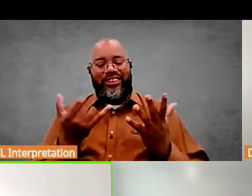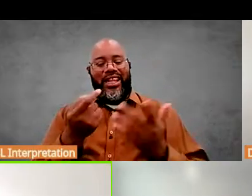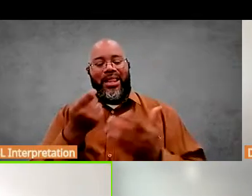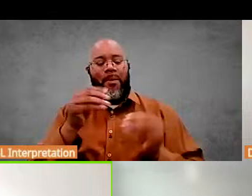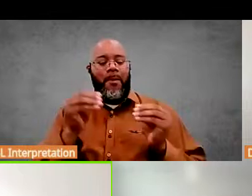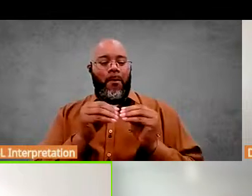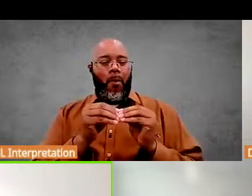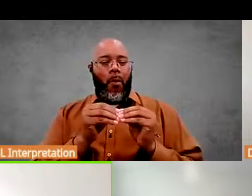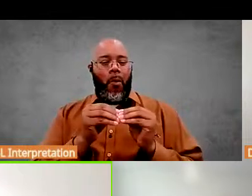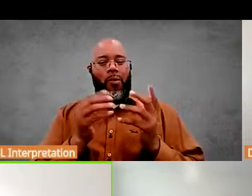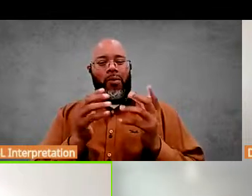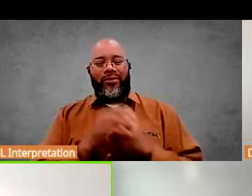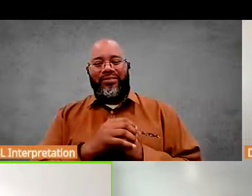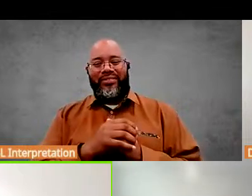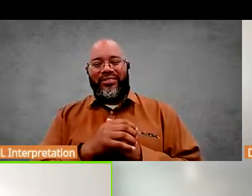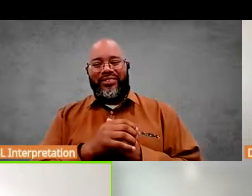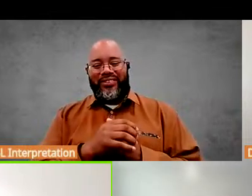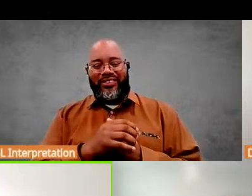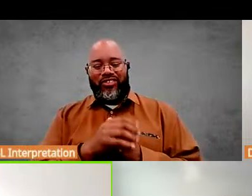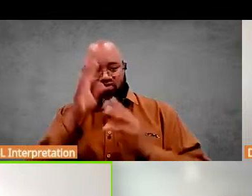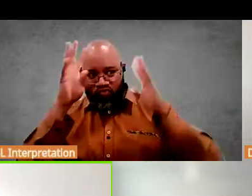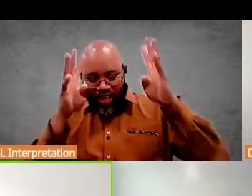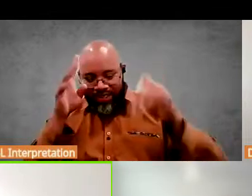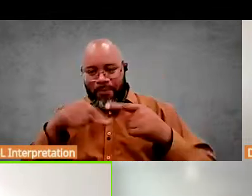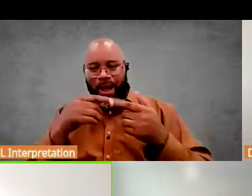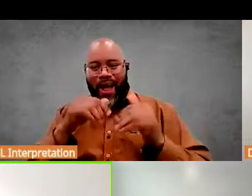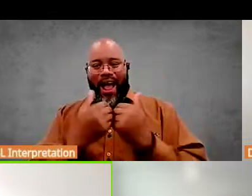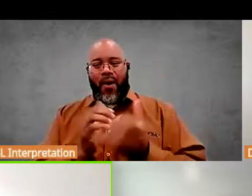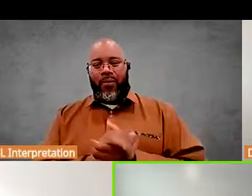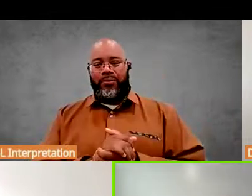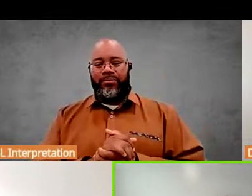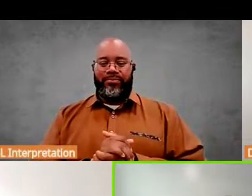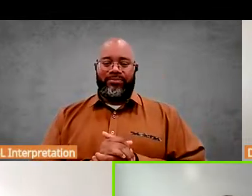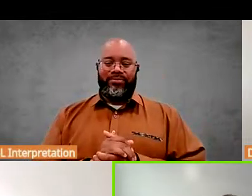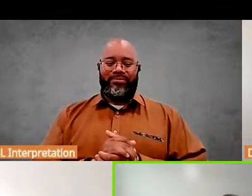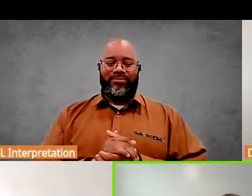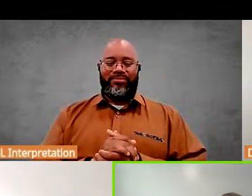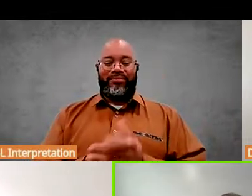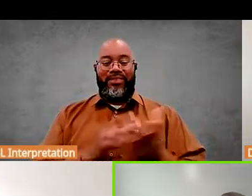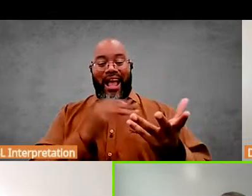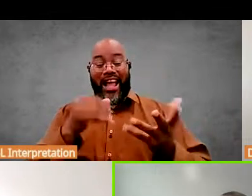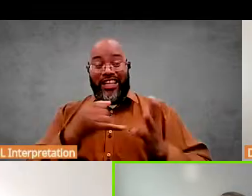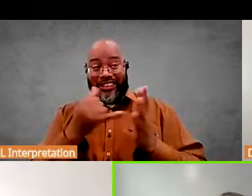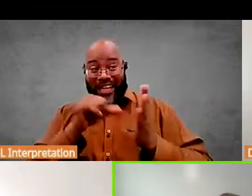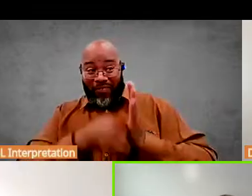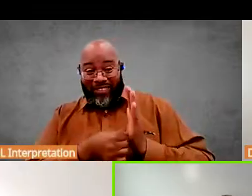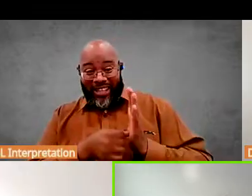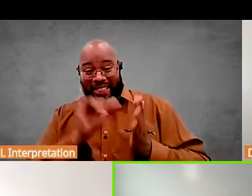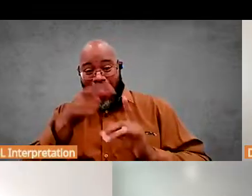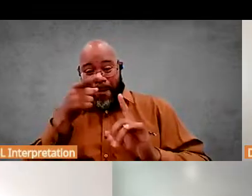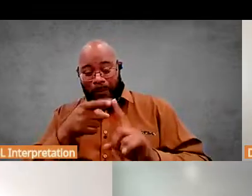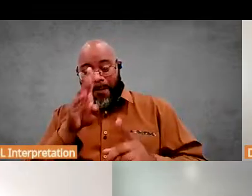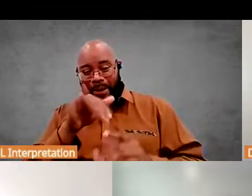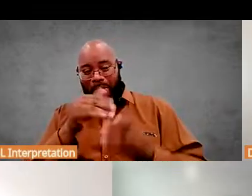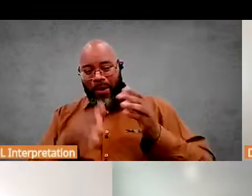more creative about how. And just to emphasize on that point, by the way, the Yeah. current company that